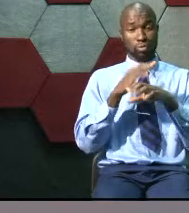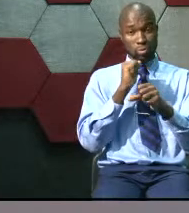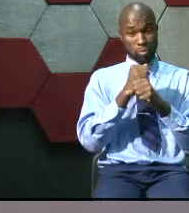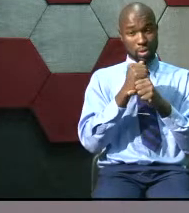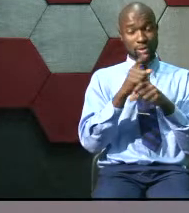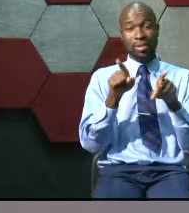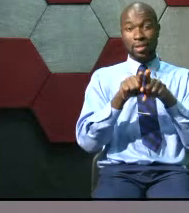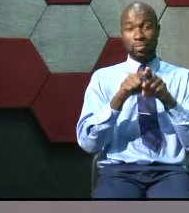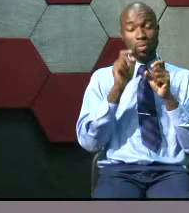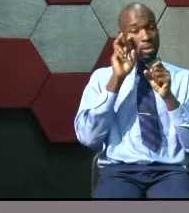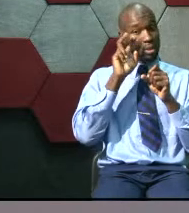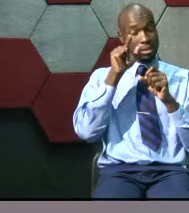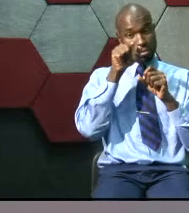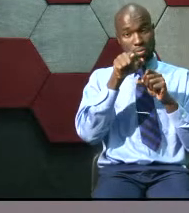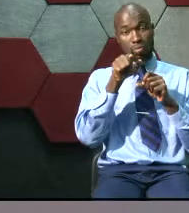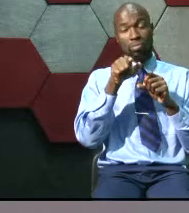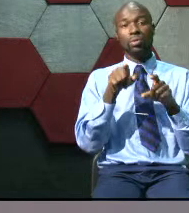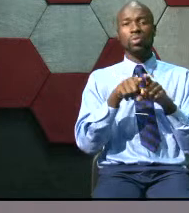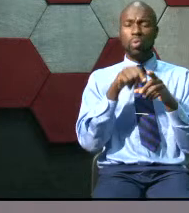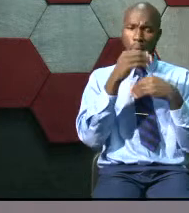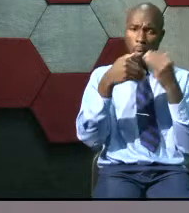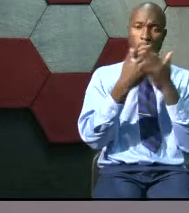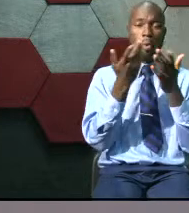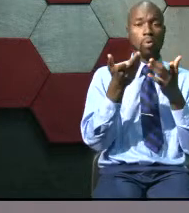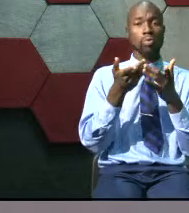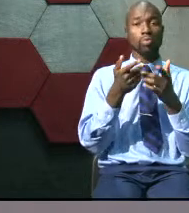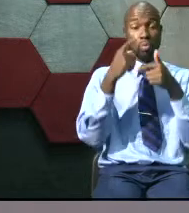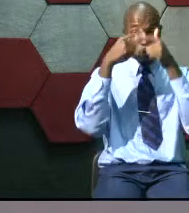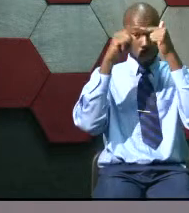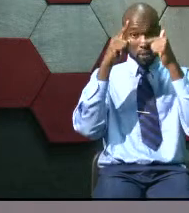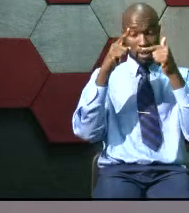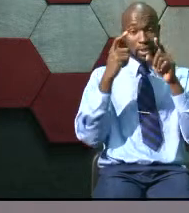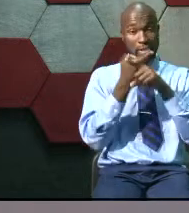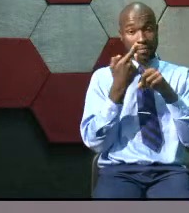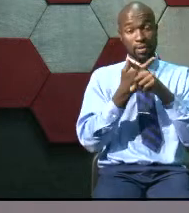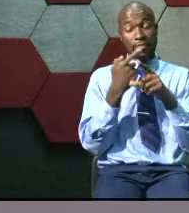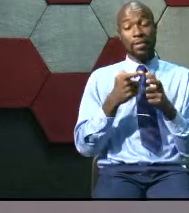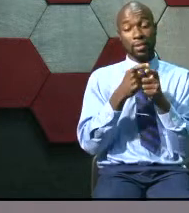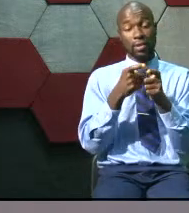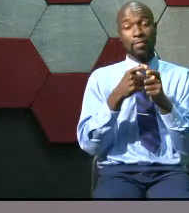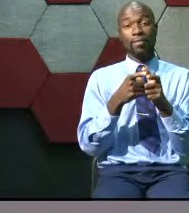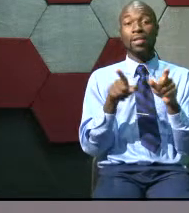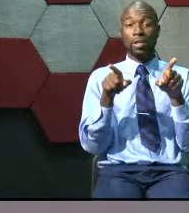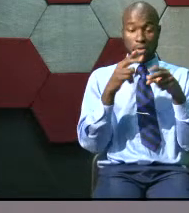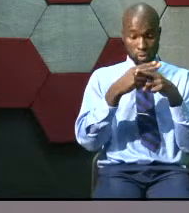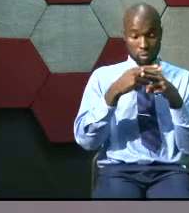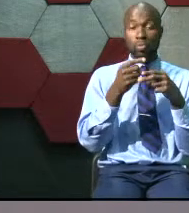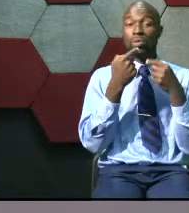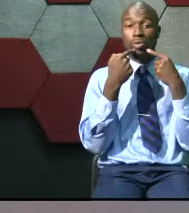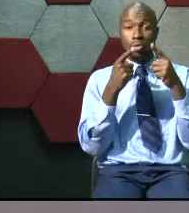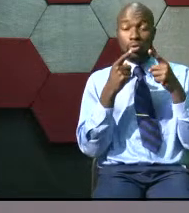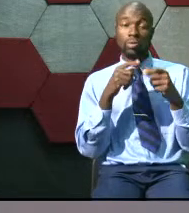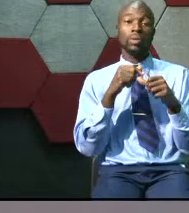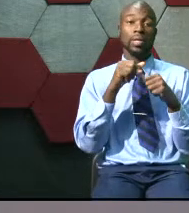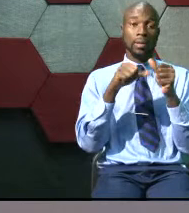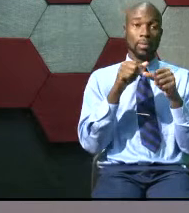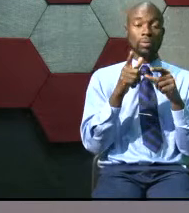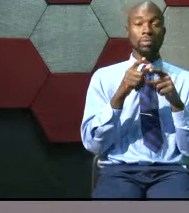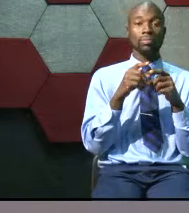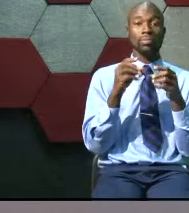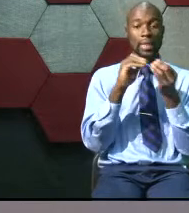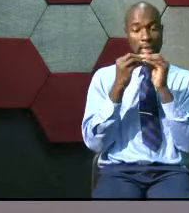you. We recognize you. You're all going to be winning different prizes, and we'll talk about those prizes in a minute. Vanessa, number one